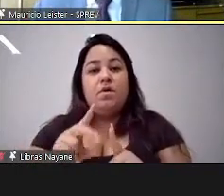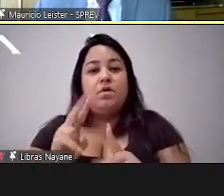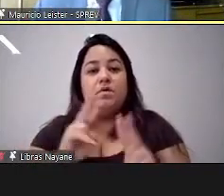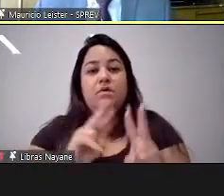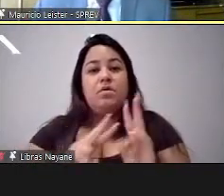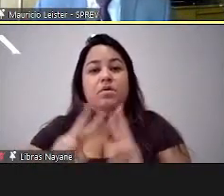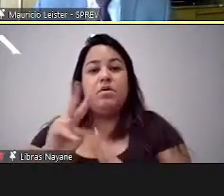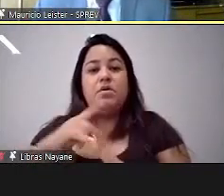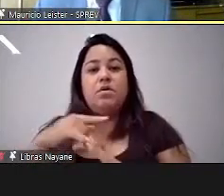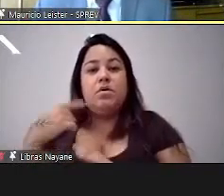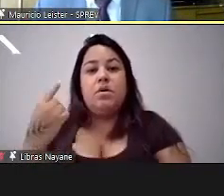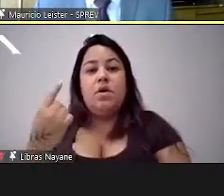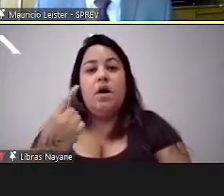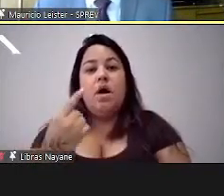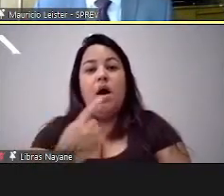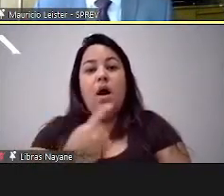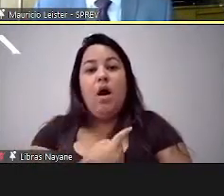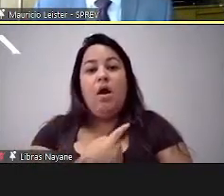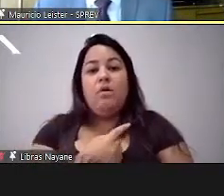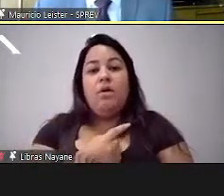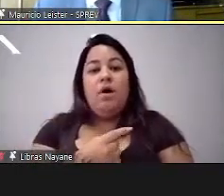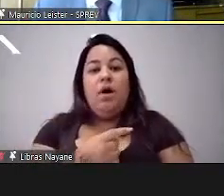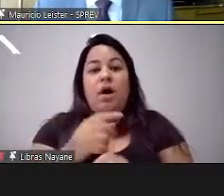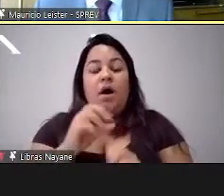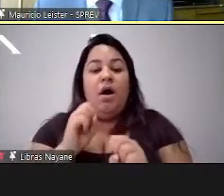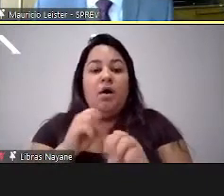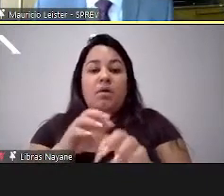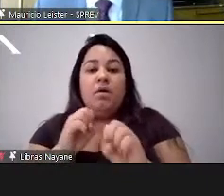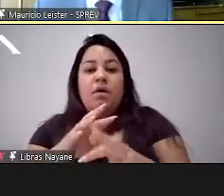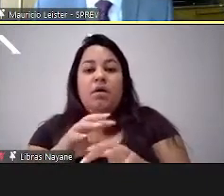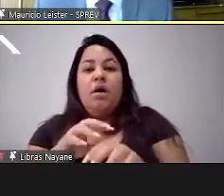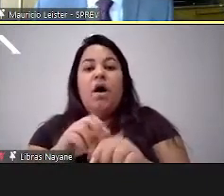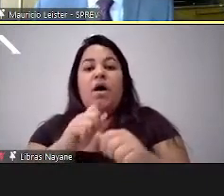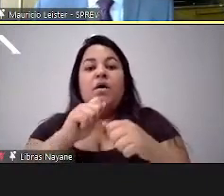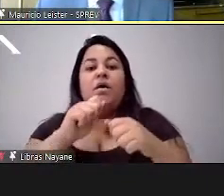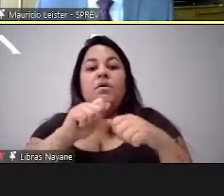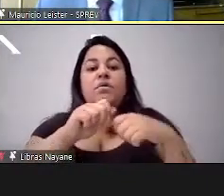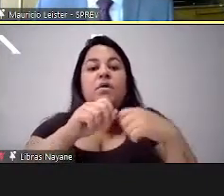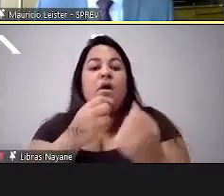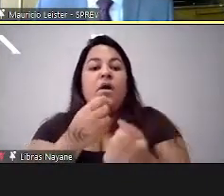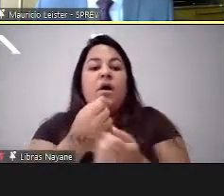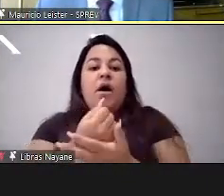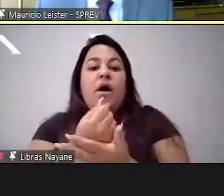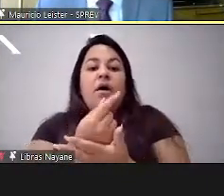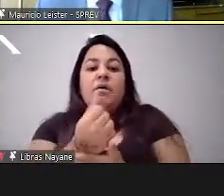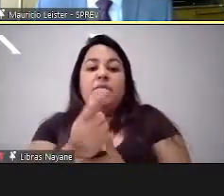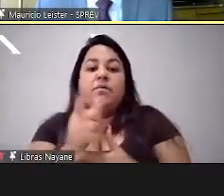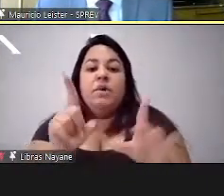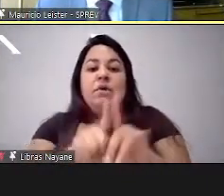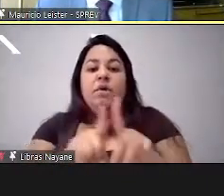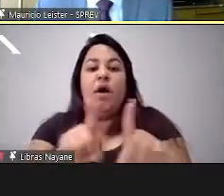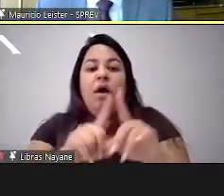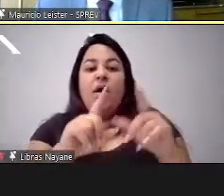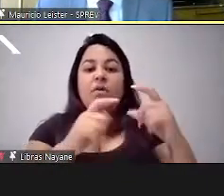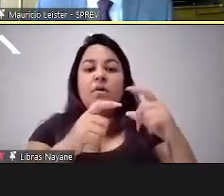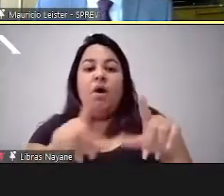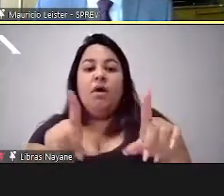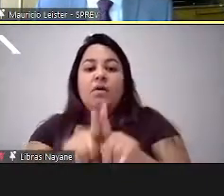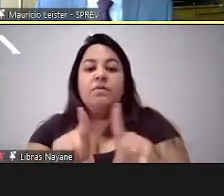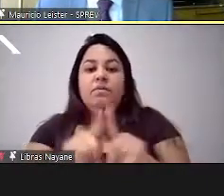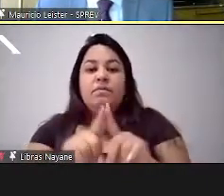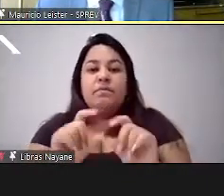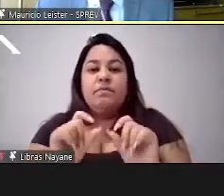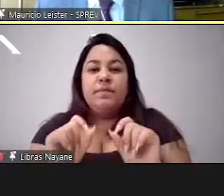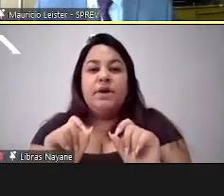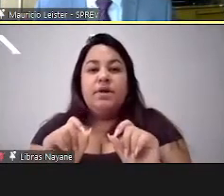have, trying to promote in our communities this financial education. It's a generation